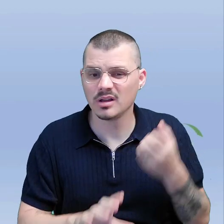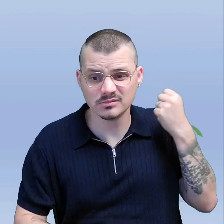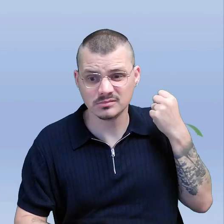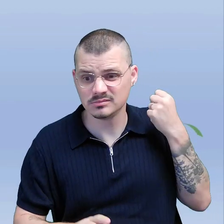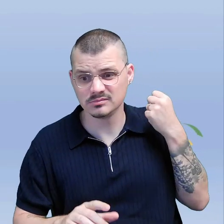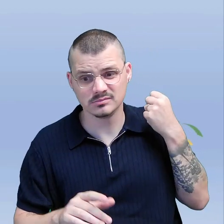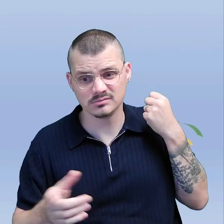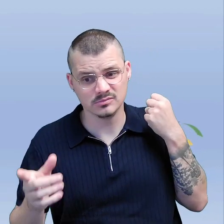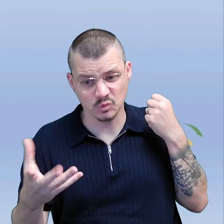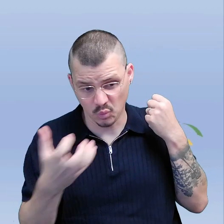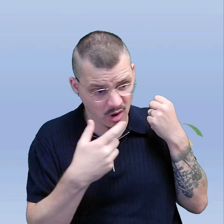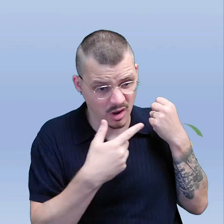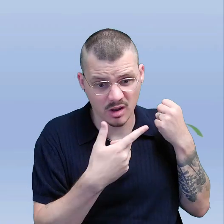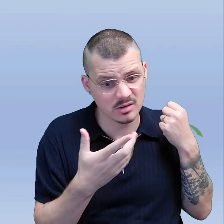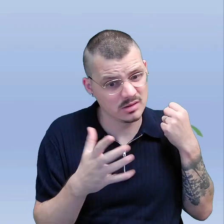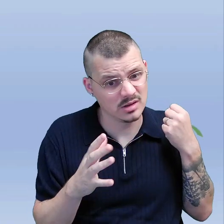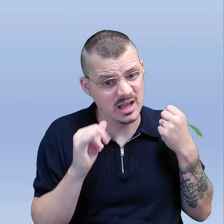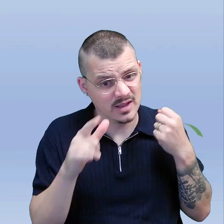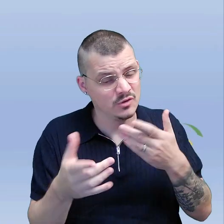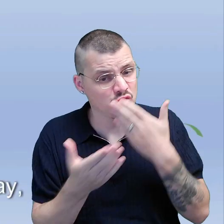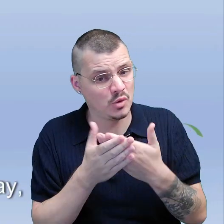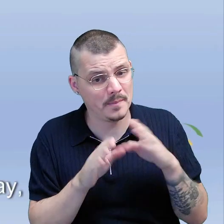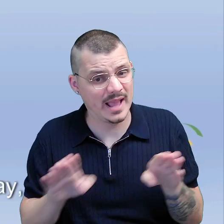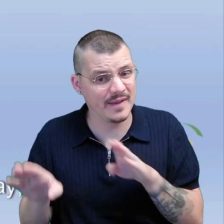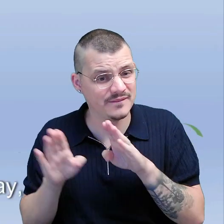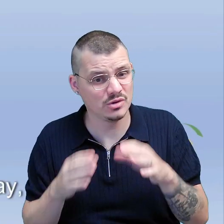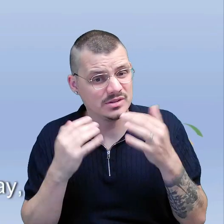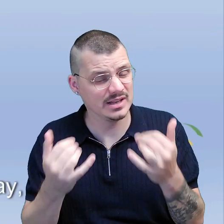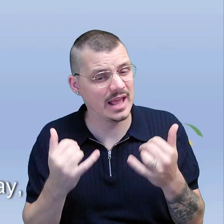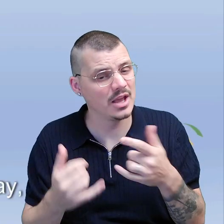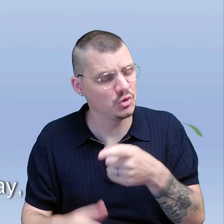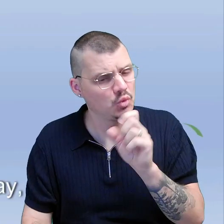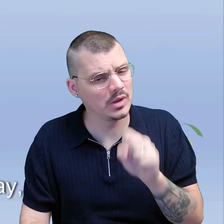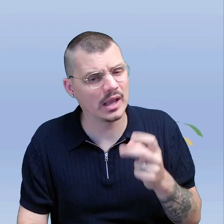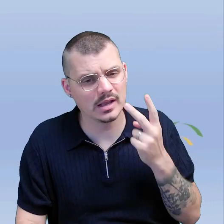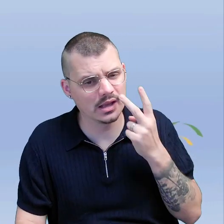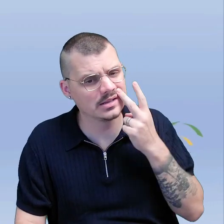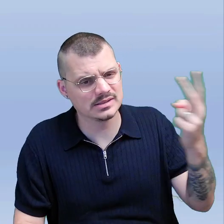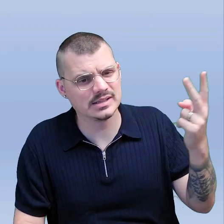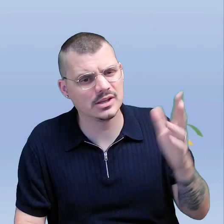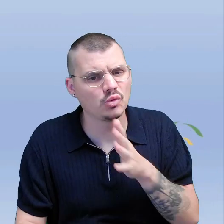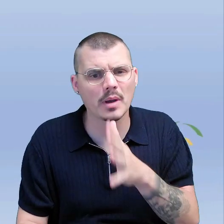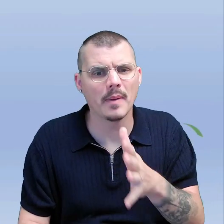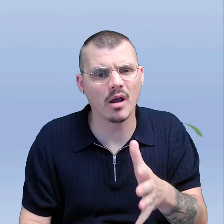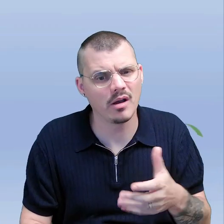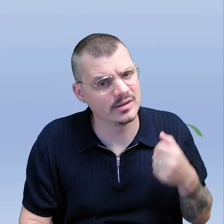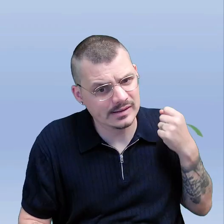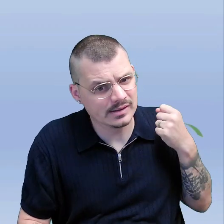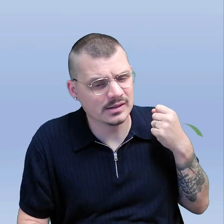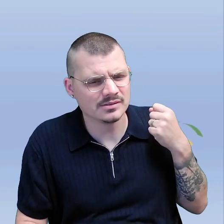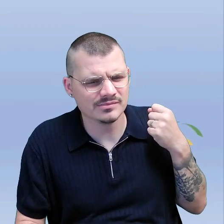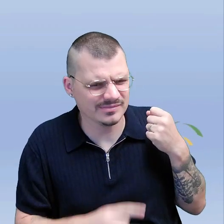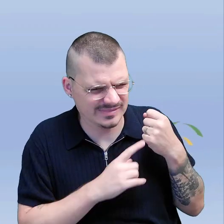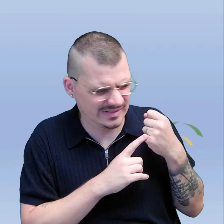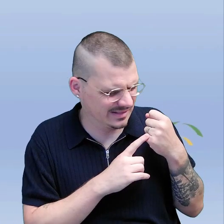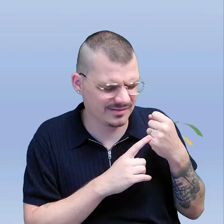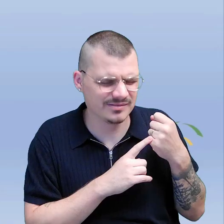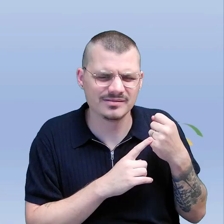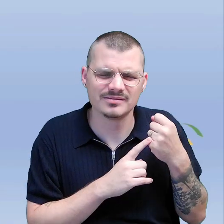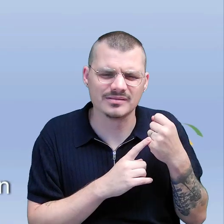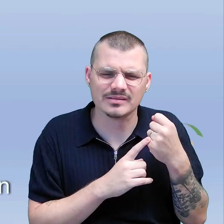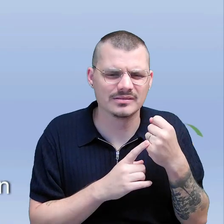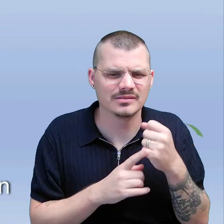leveraging access to trusted people, well, if you have good behavior for today, you can go see your grandma or what have